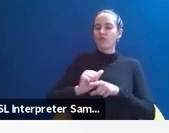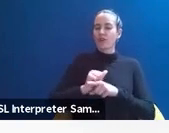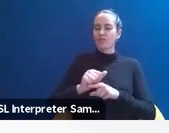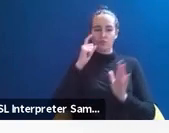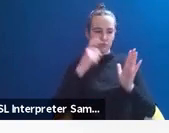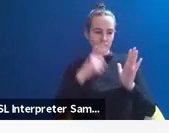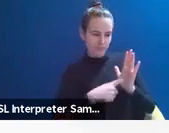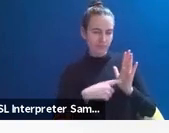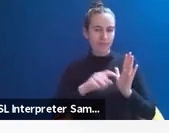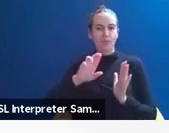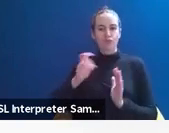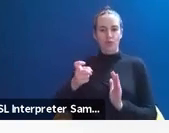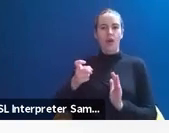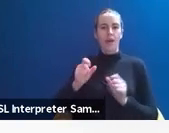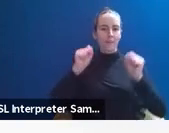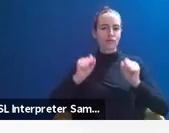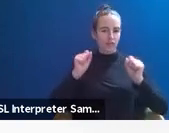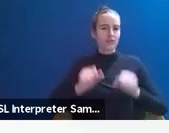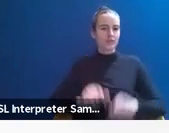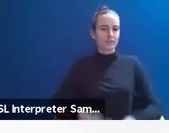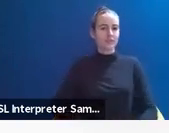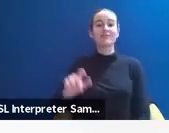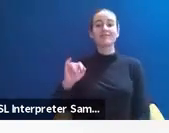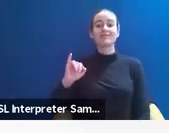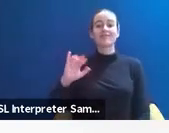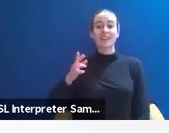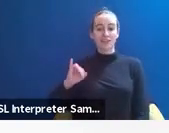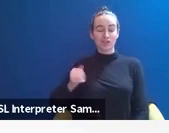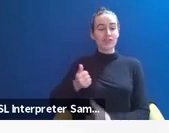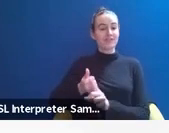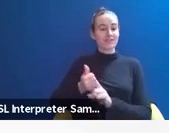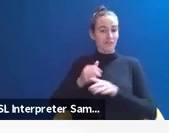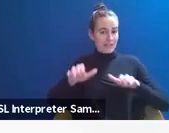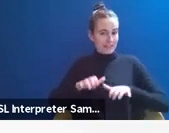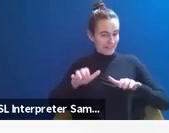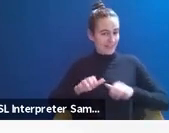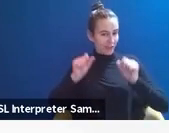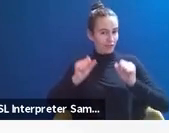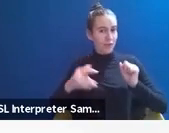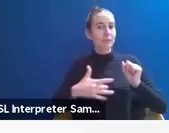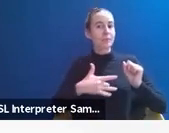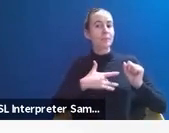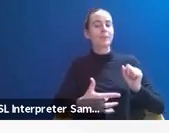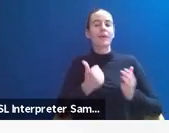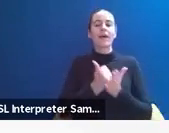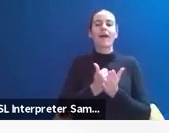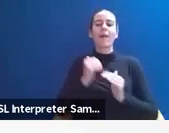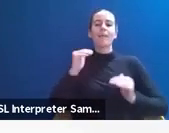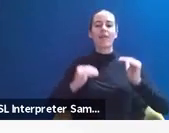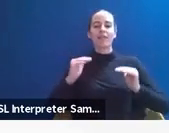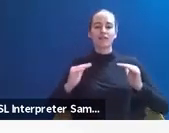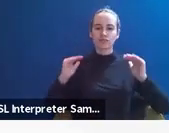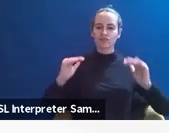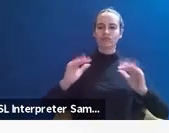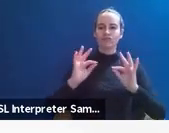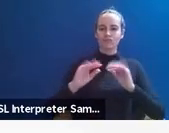therapeutic services. Tai Chi is an exercise activity that's generally used to restore balance. However, it